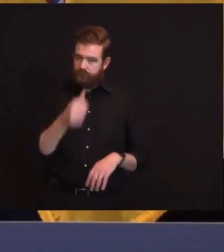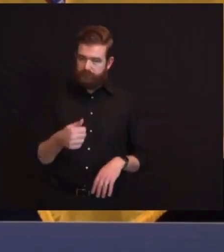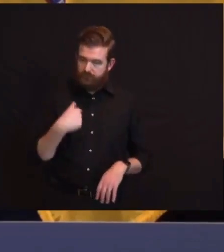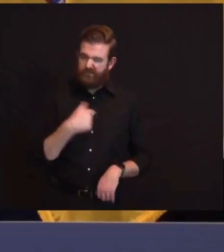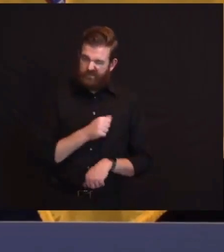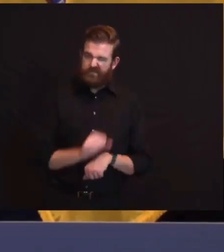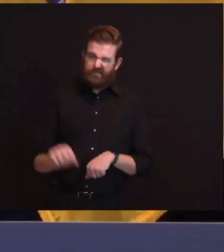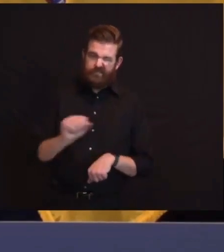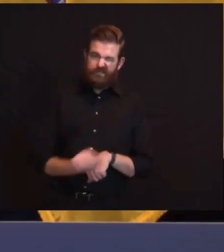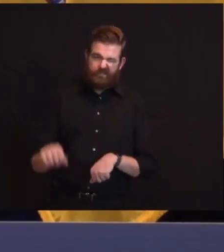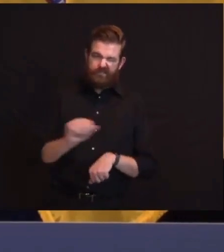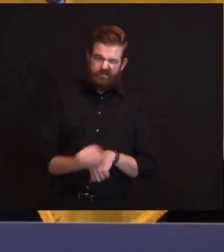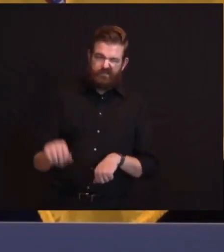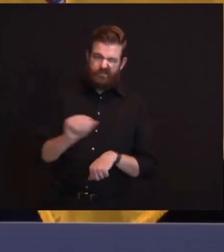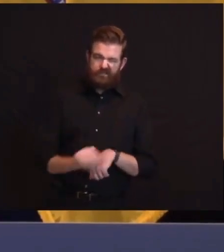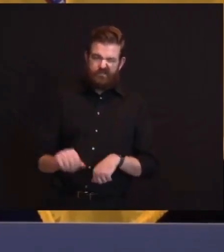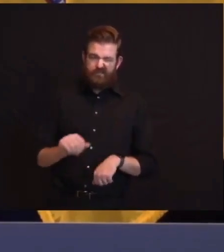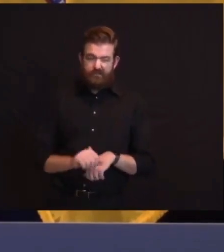feel